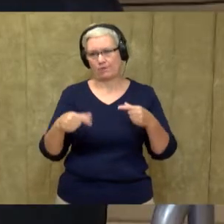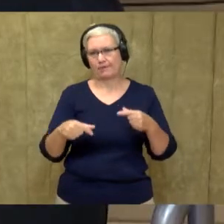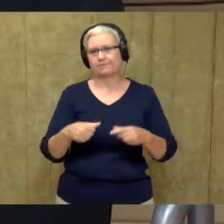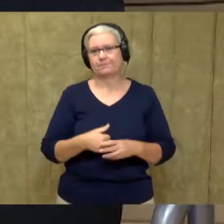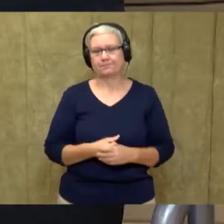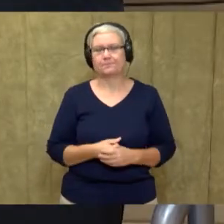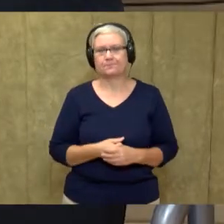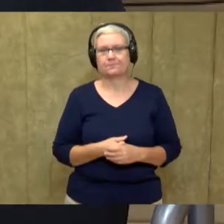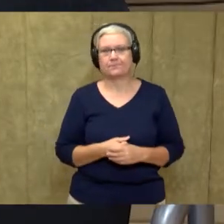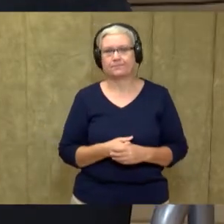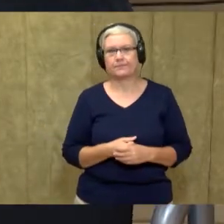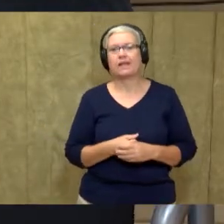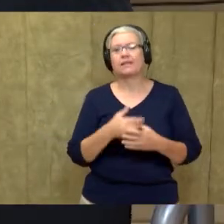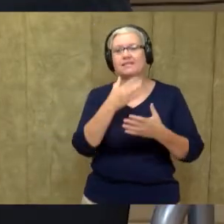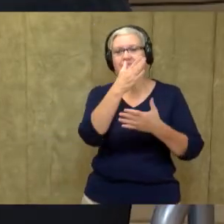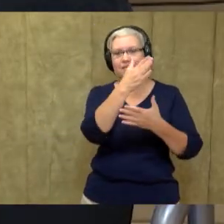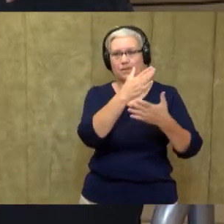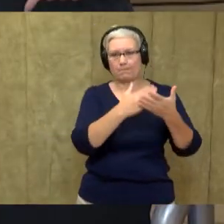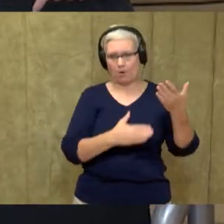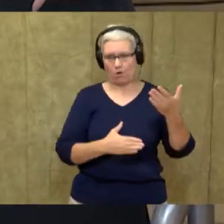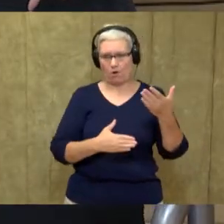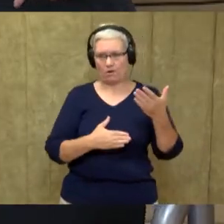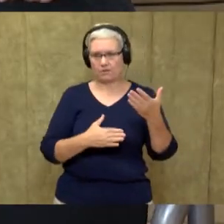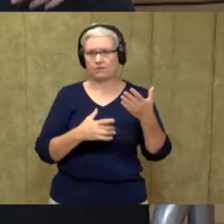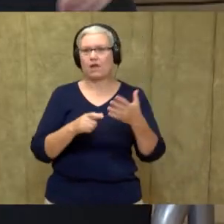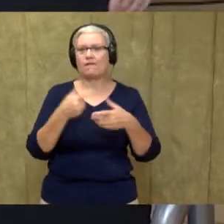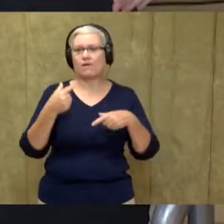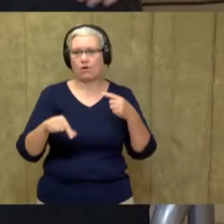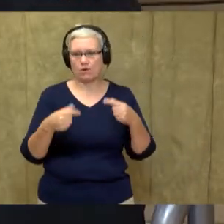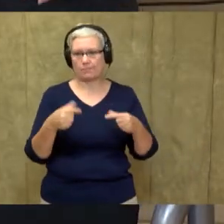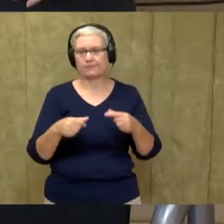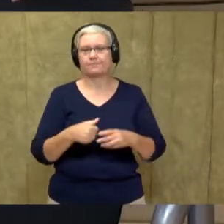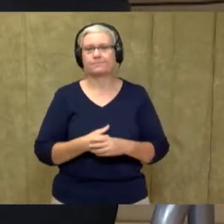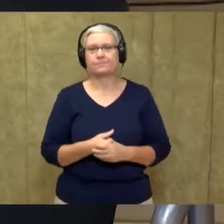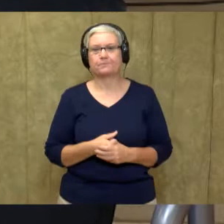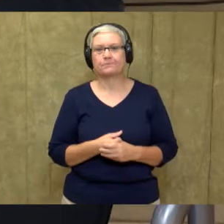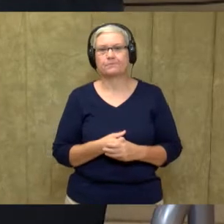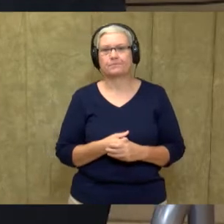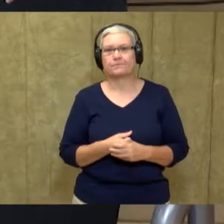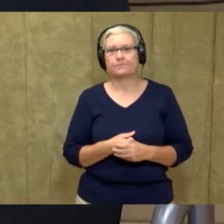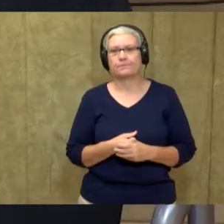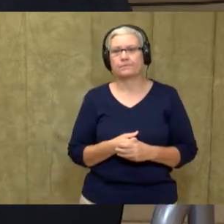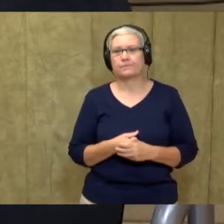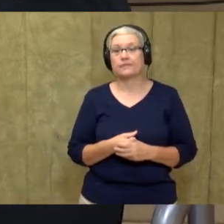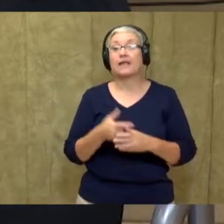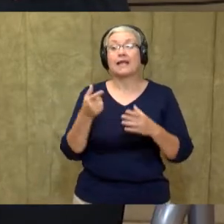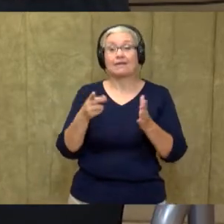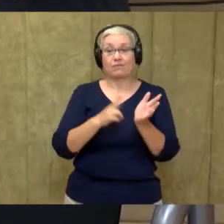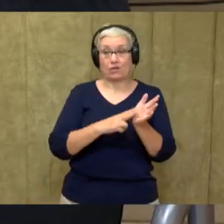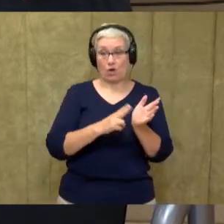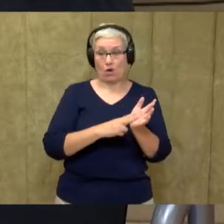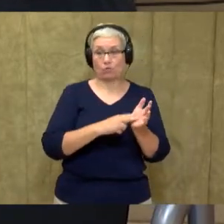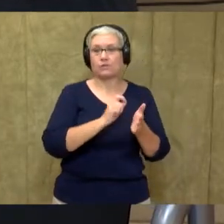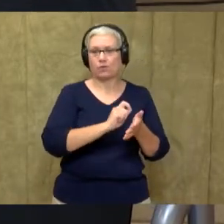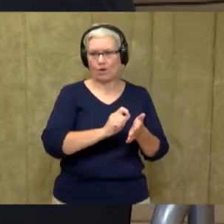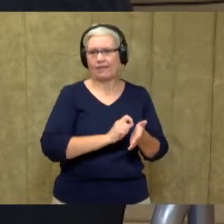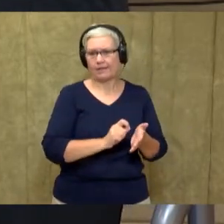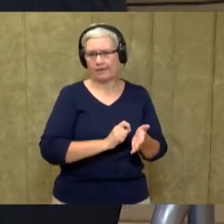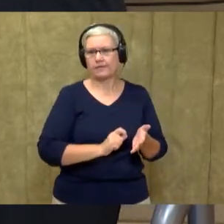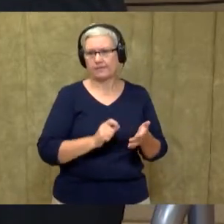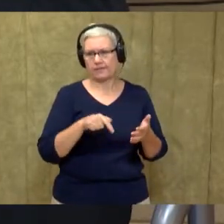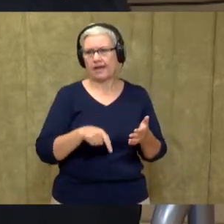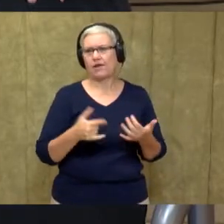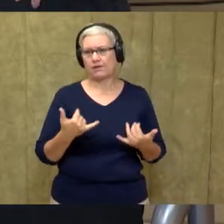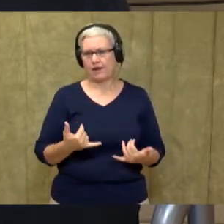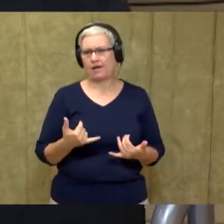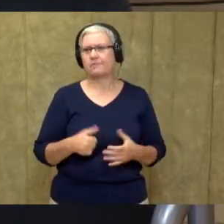So these are the parts of an argument. So I need you to take a minute, and if you're taking notes, jot these down. I'm going to give you